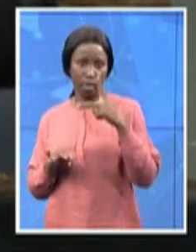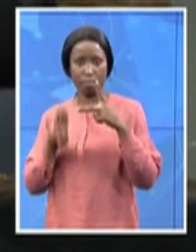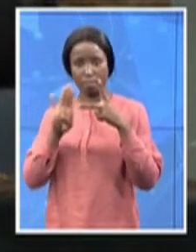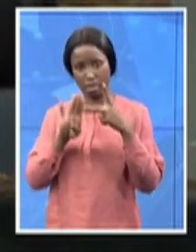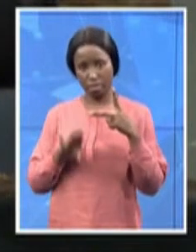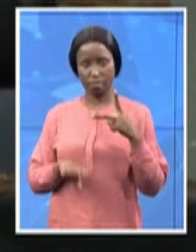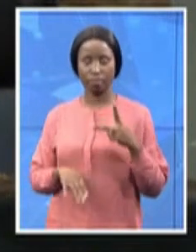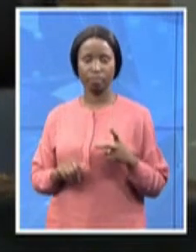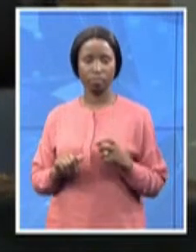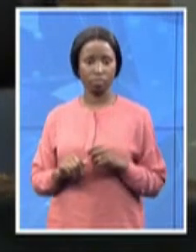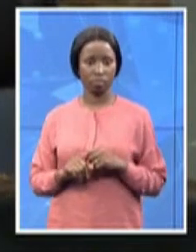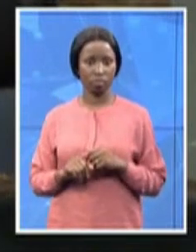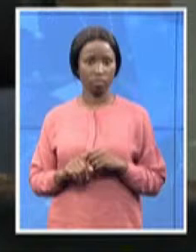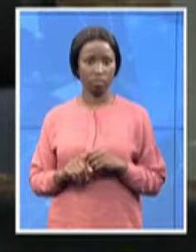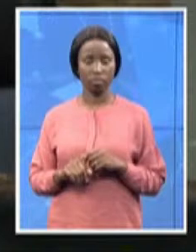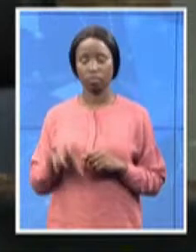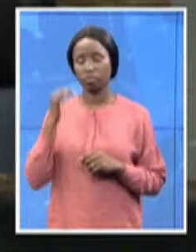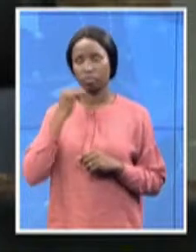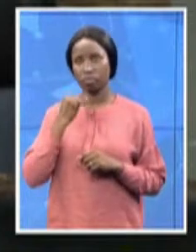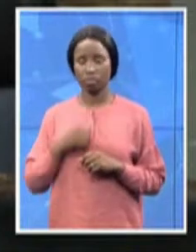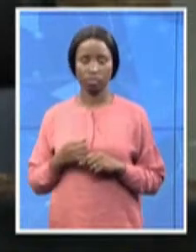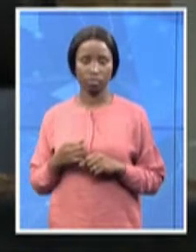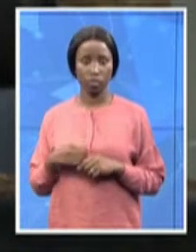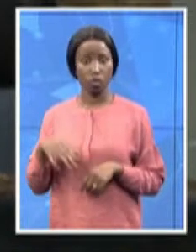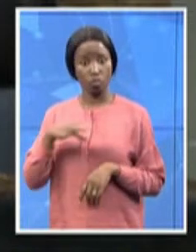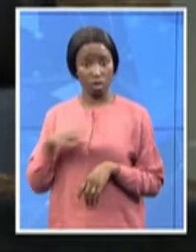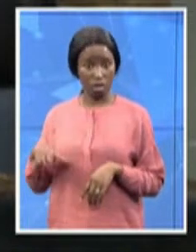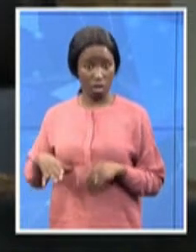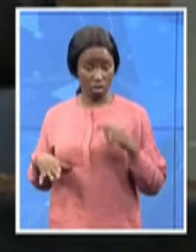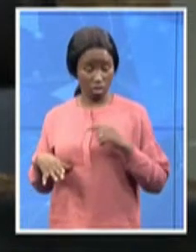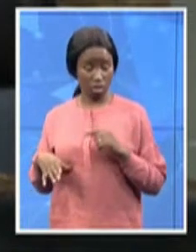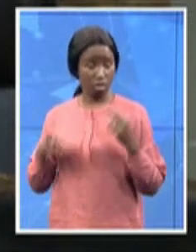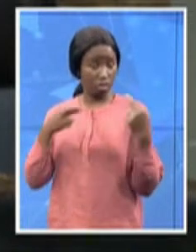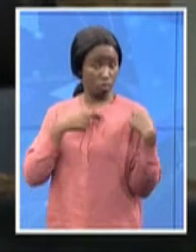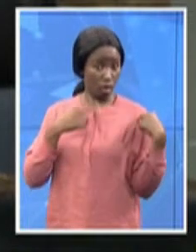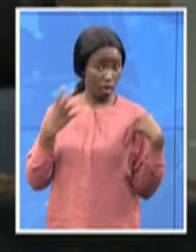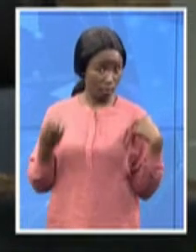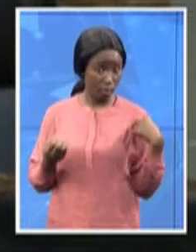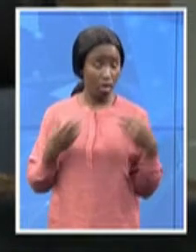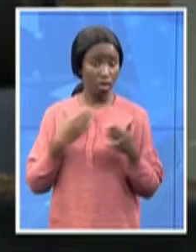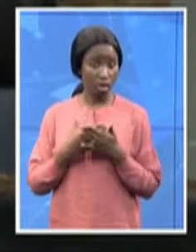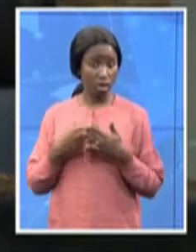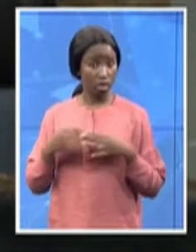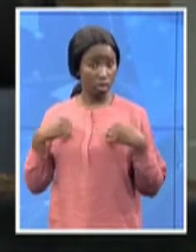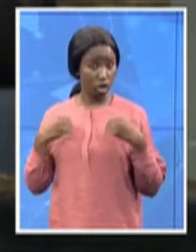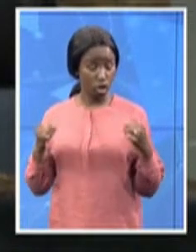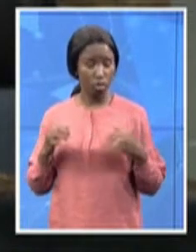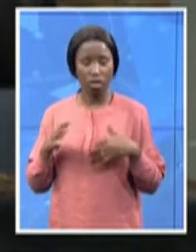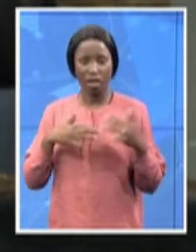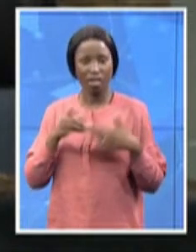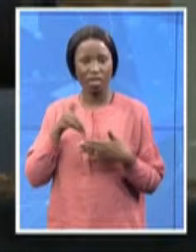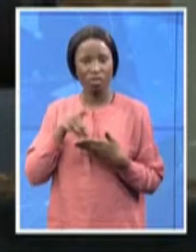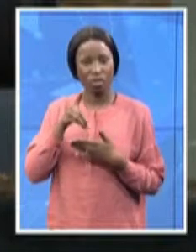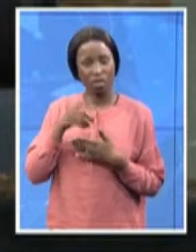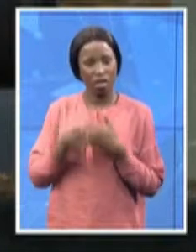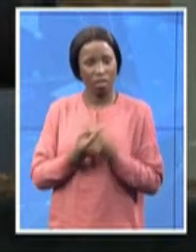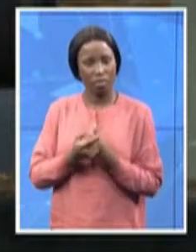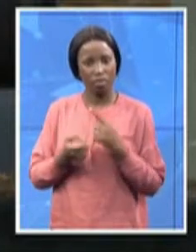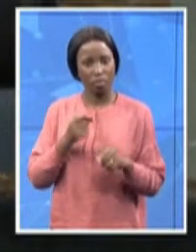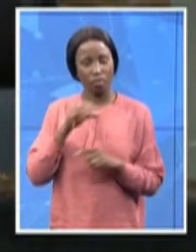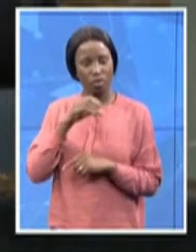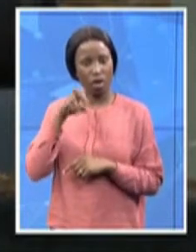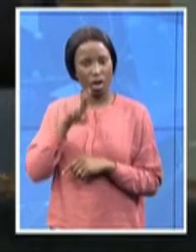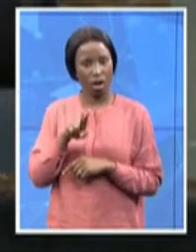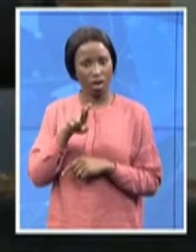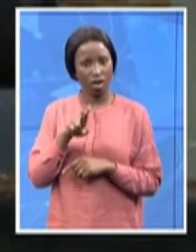President had a duty to disclose donations made to the CR17 campaign and whether the public